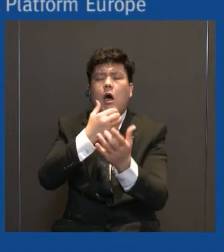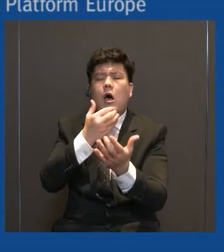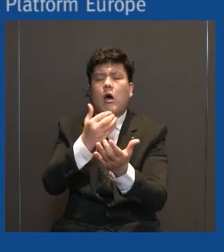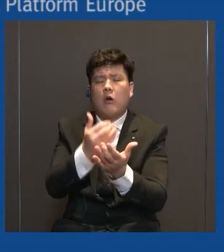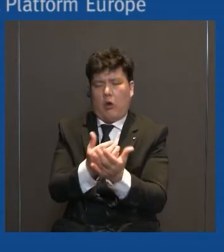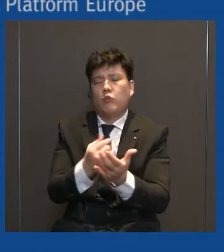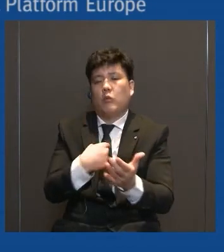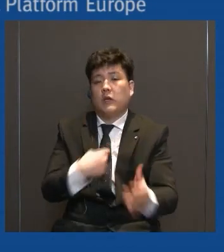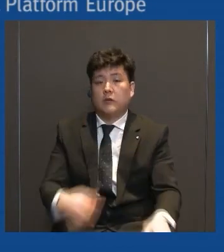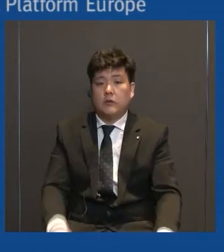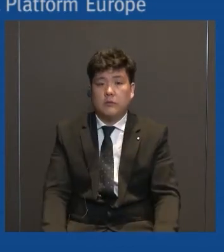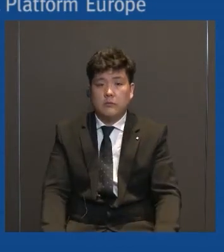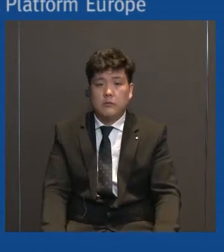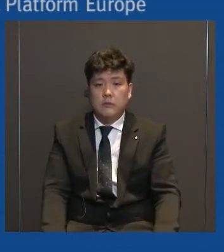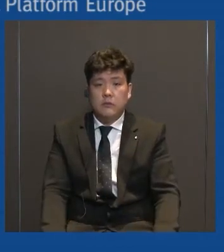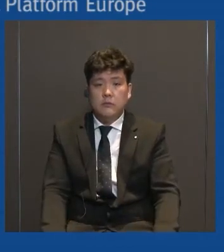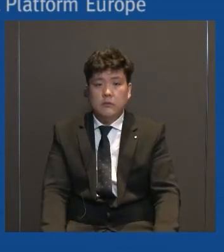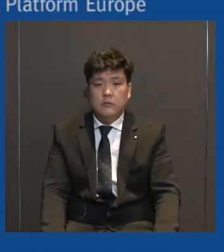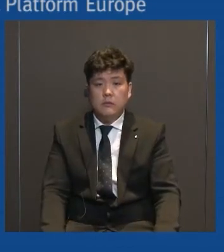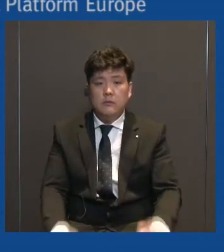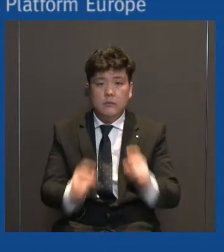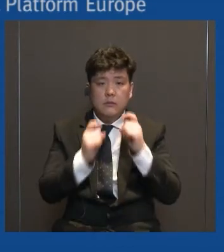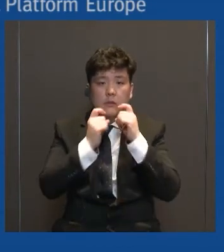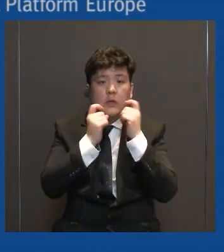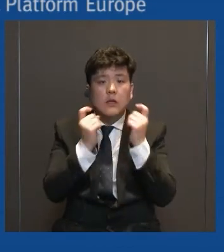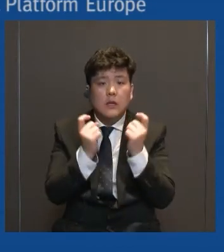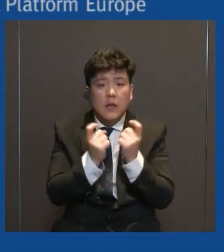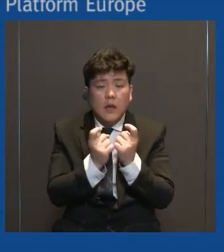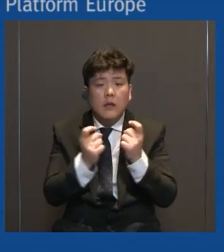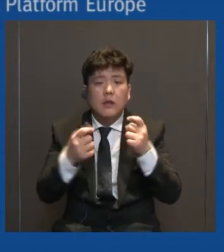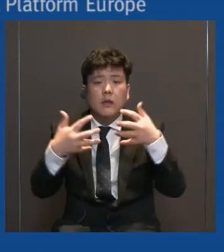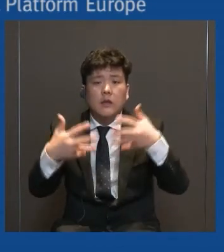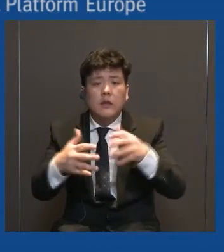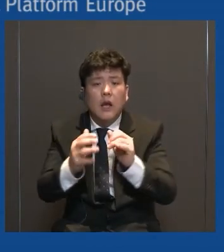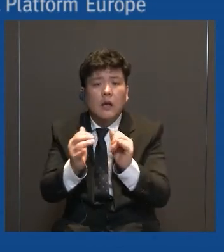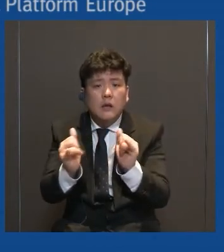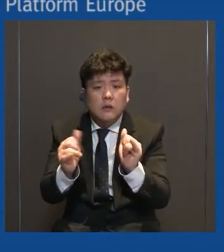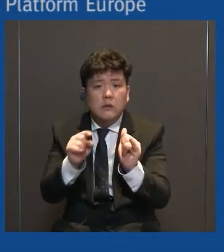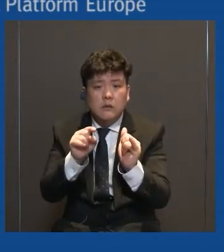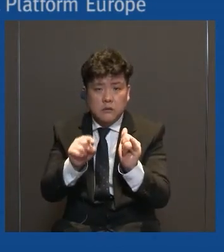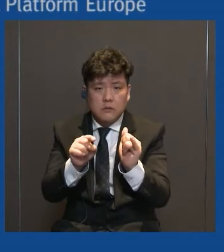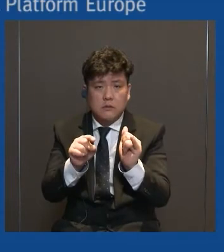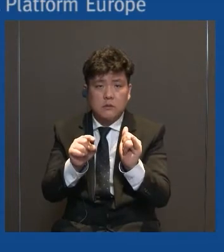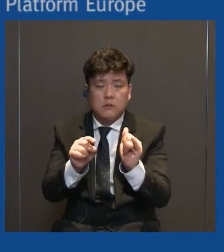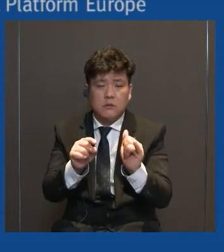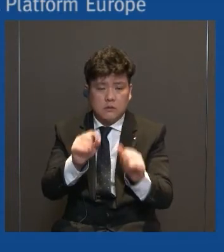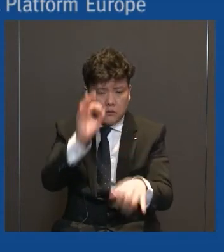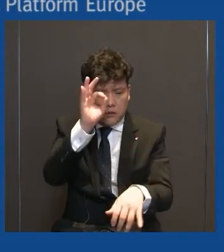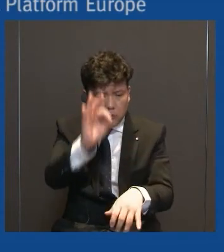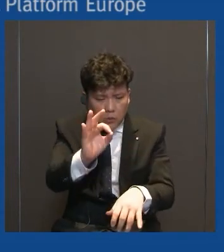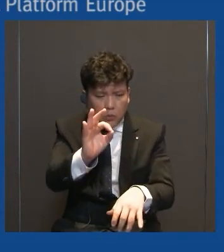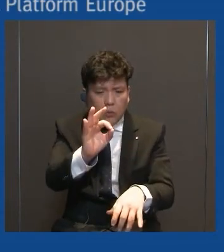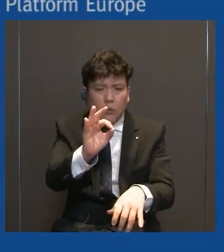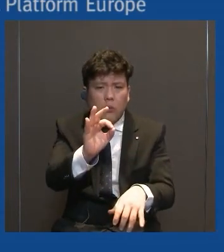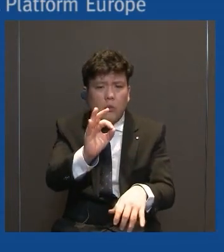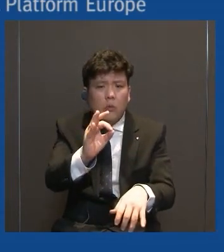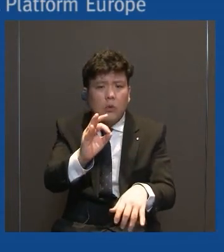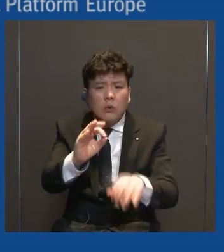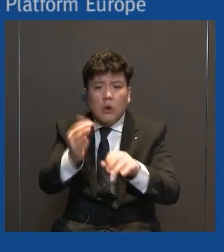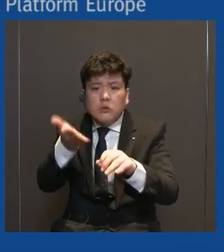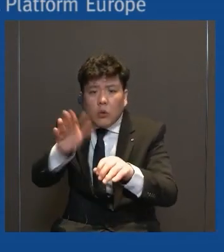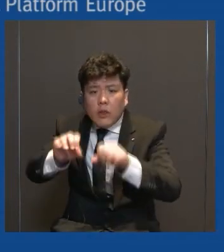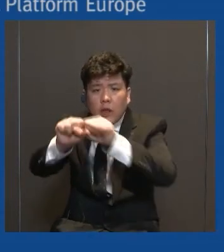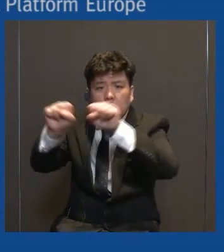individual vulnerabilities instead of the vulnerabilities of the systems. So older people's right to receive support and live